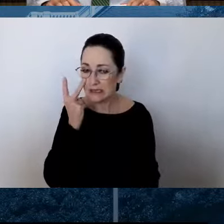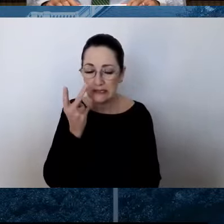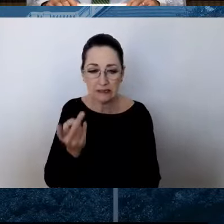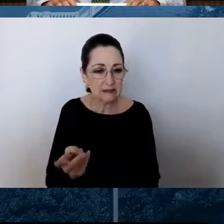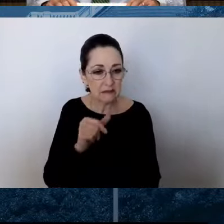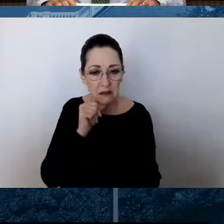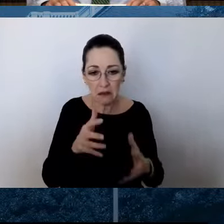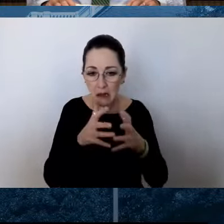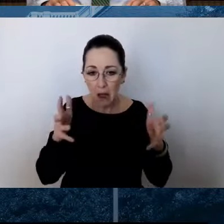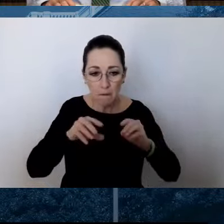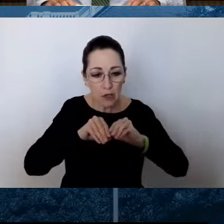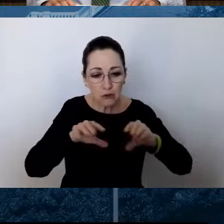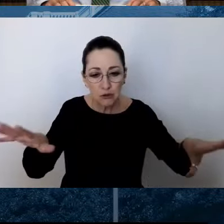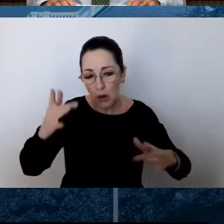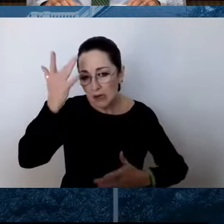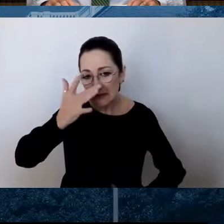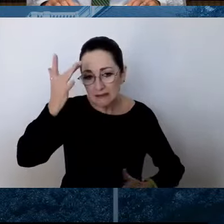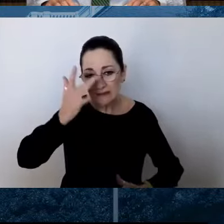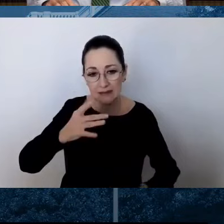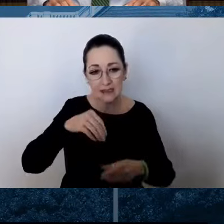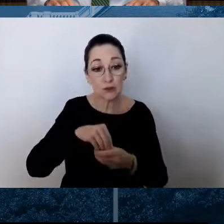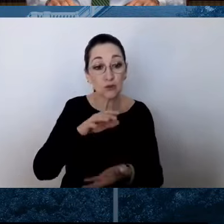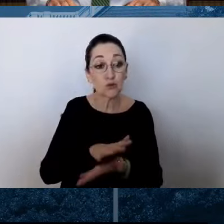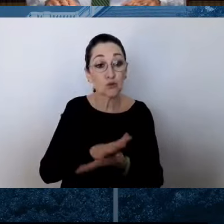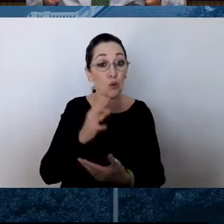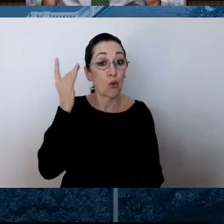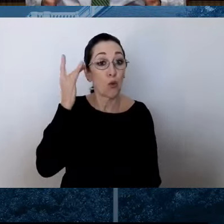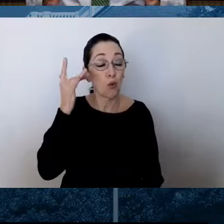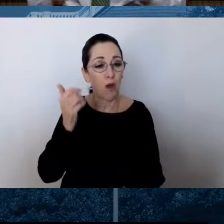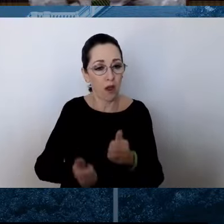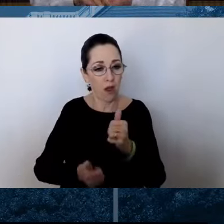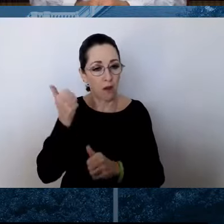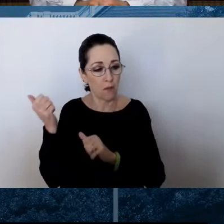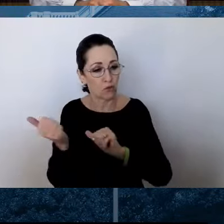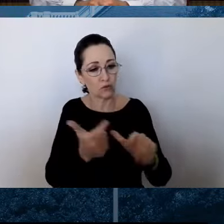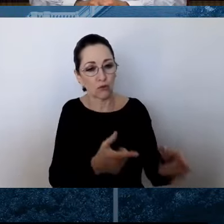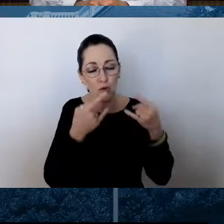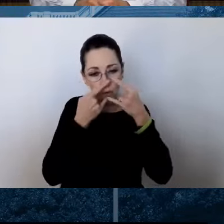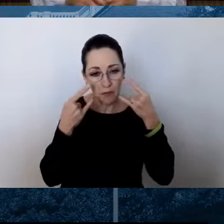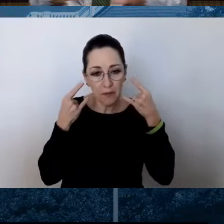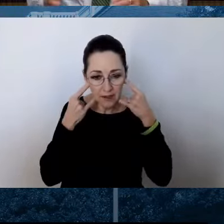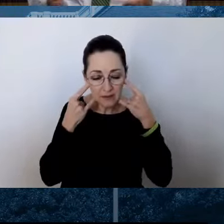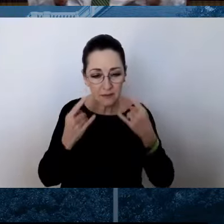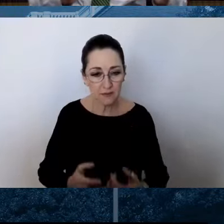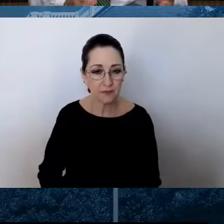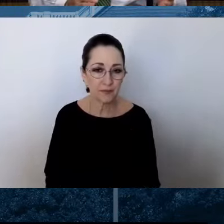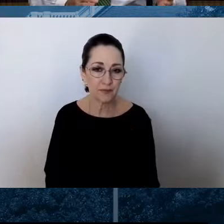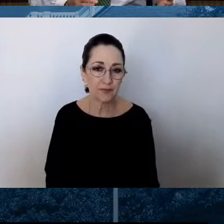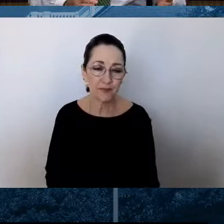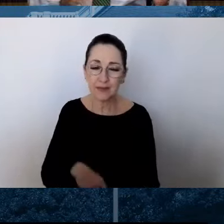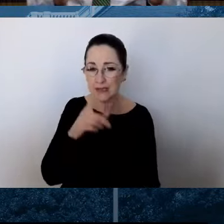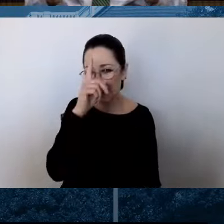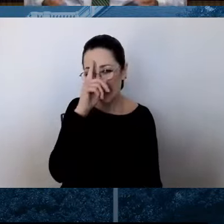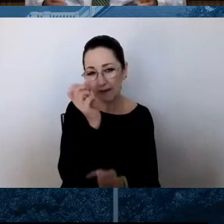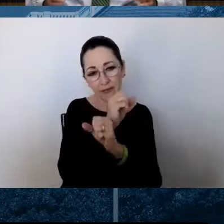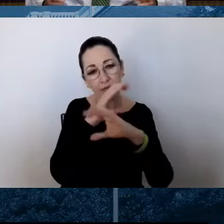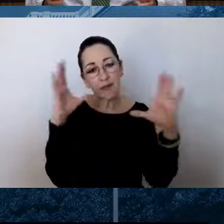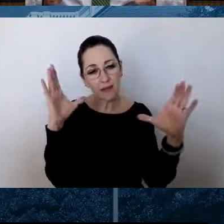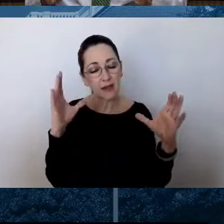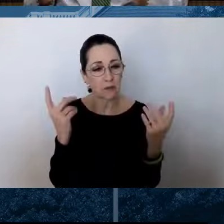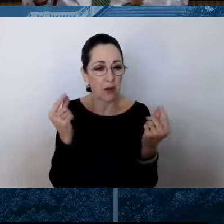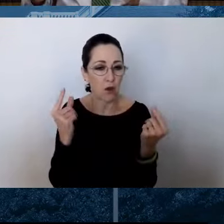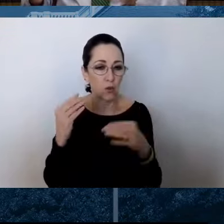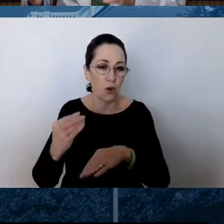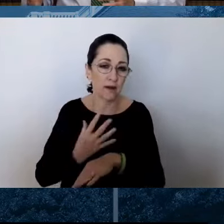schools because of the mask wearing. But now as we think about what we can do, and think about the effects, right? Our